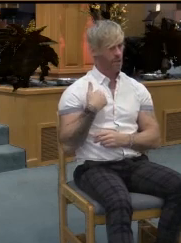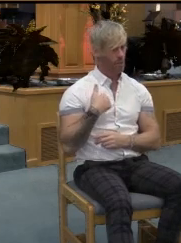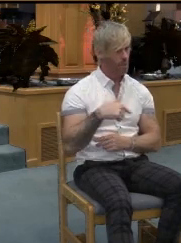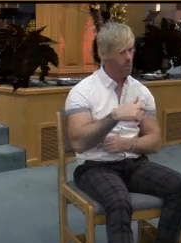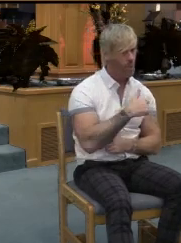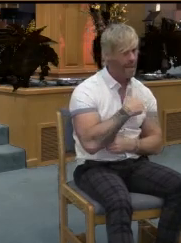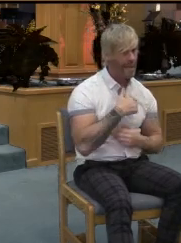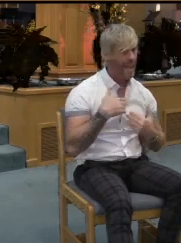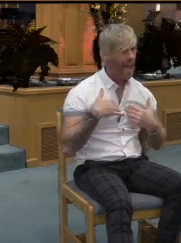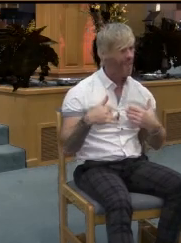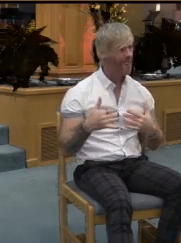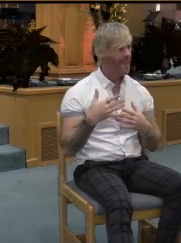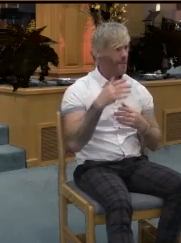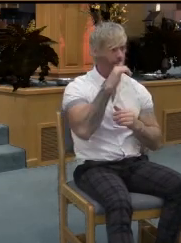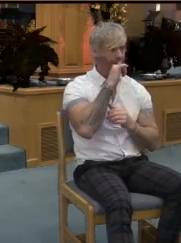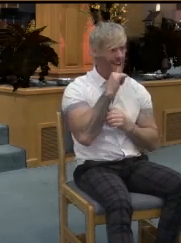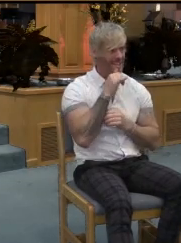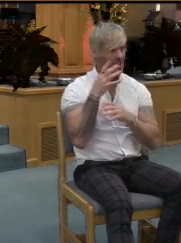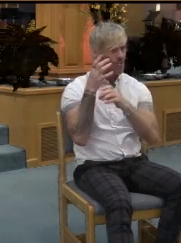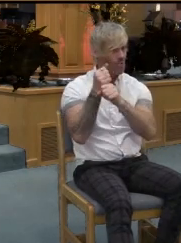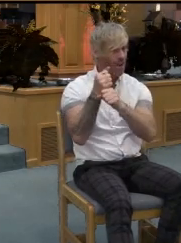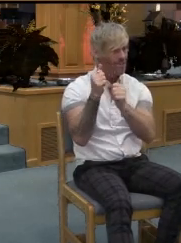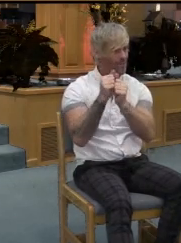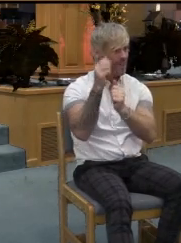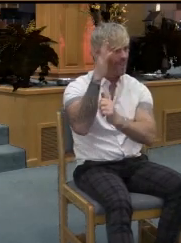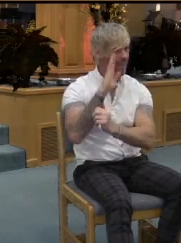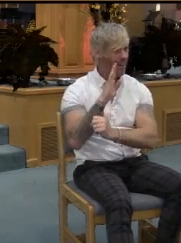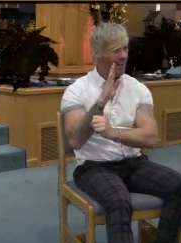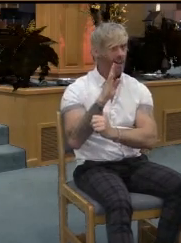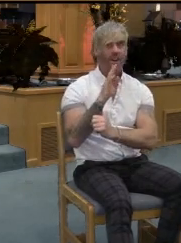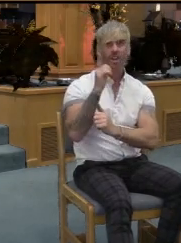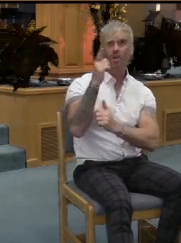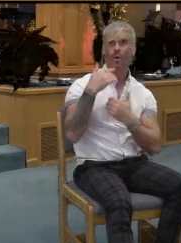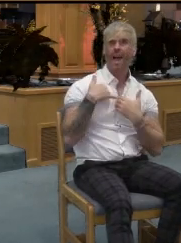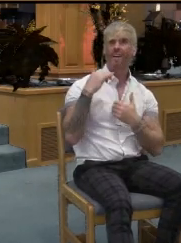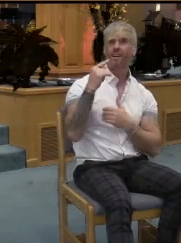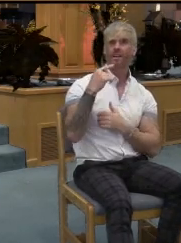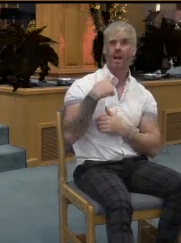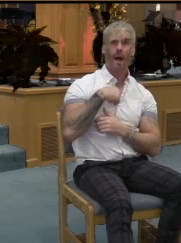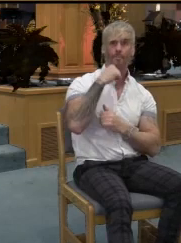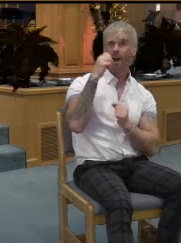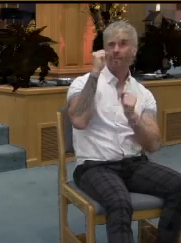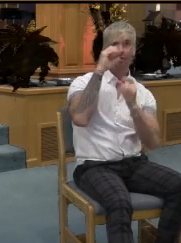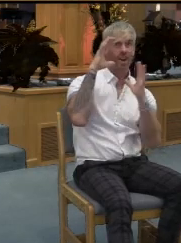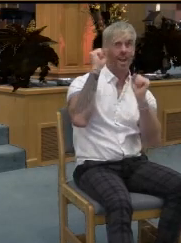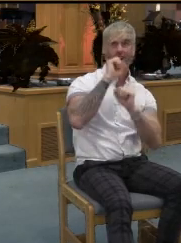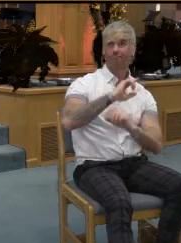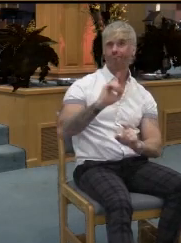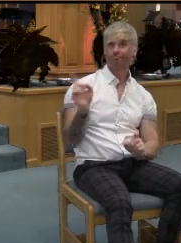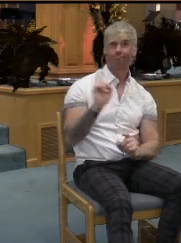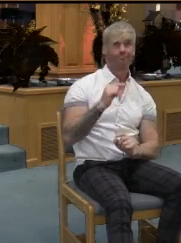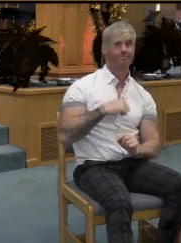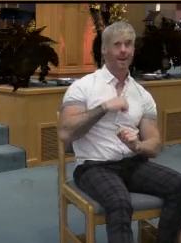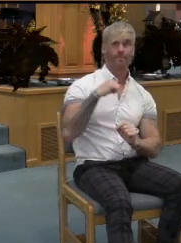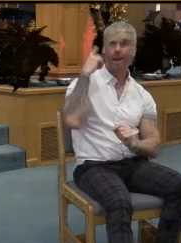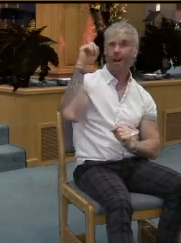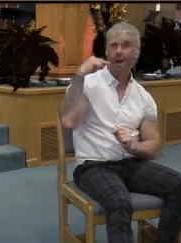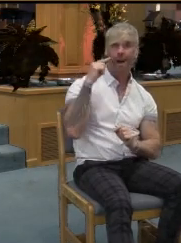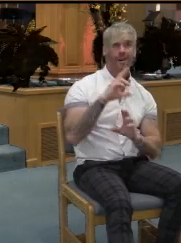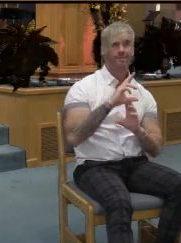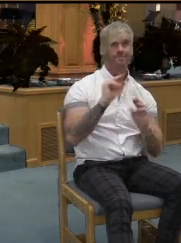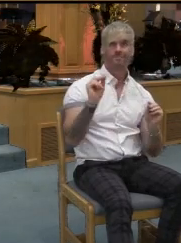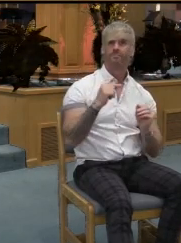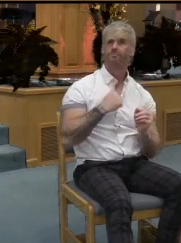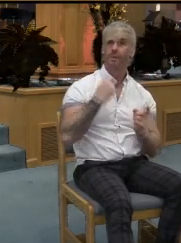in God? God, you got this. You're going to take care of it. I'm not going to freak out. I'm not going to go crazy. I'm not going to